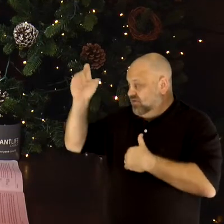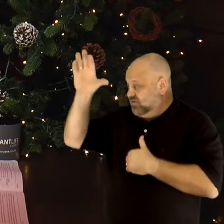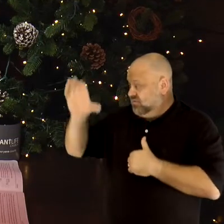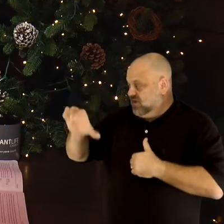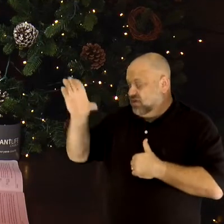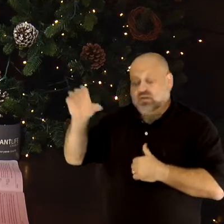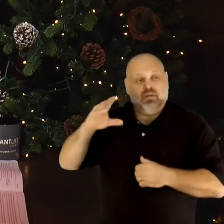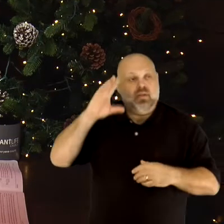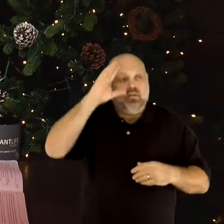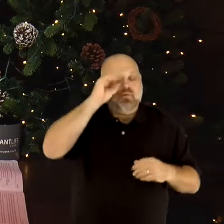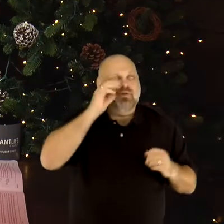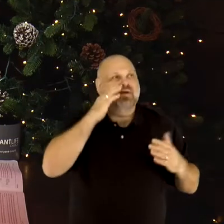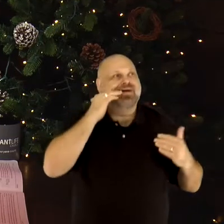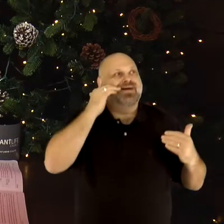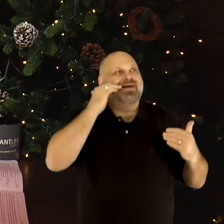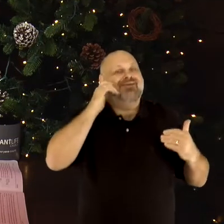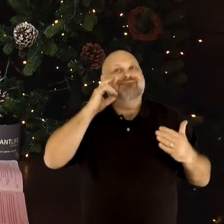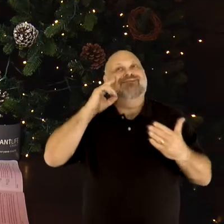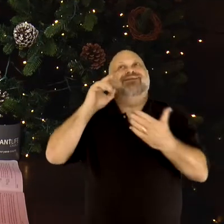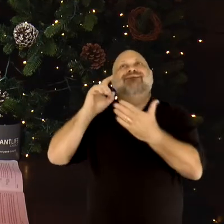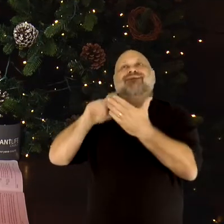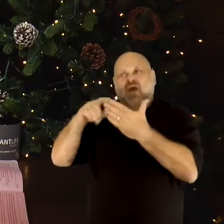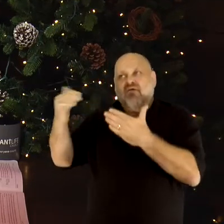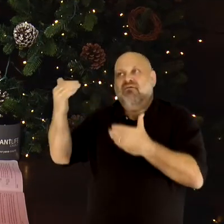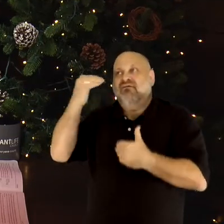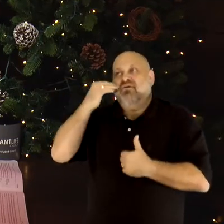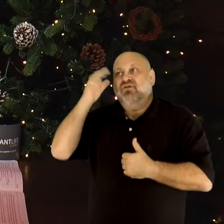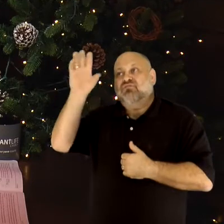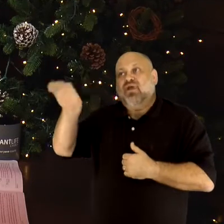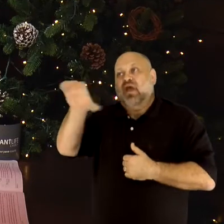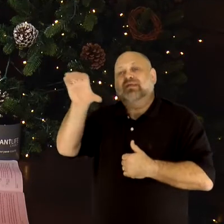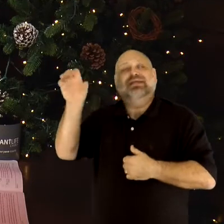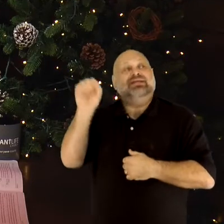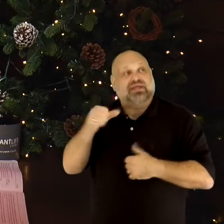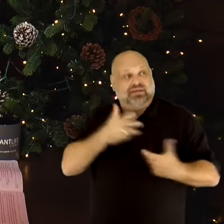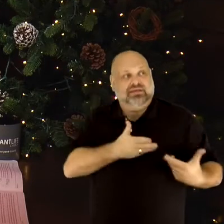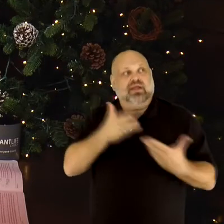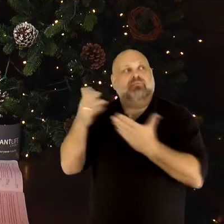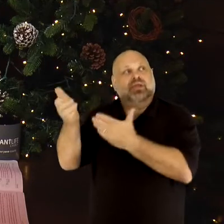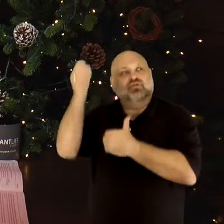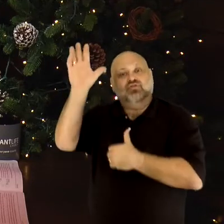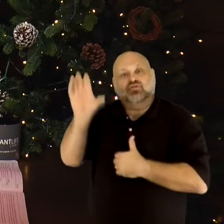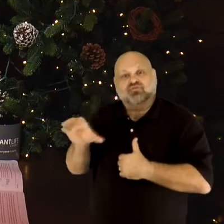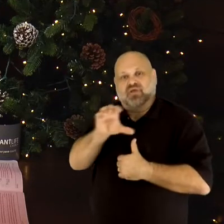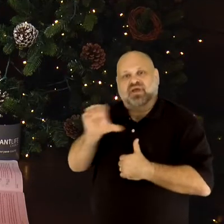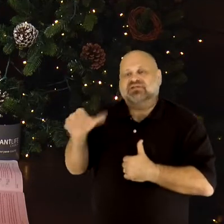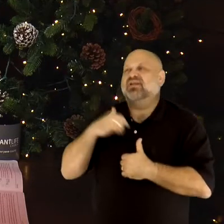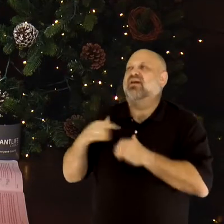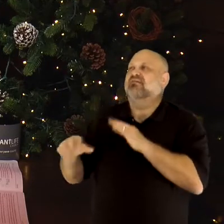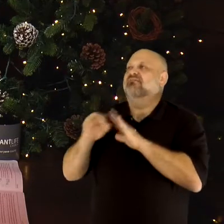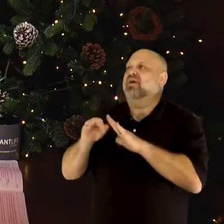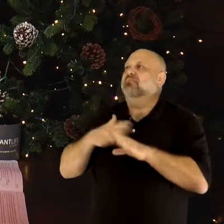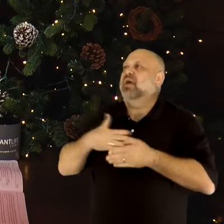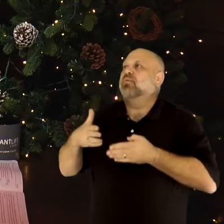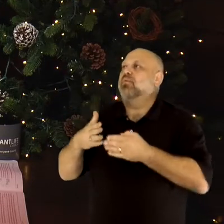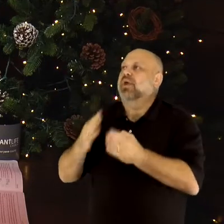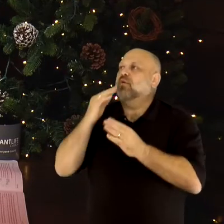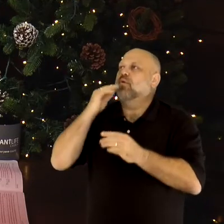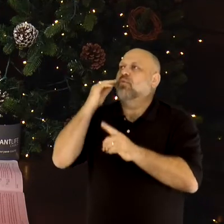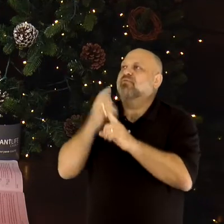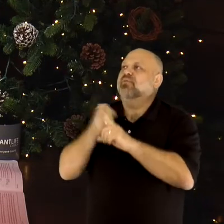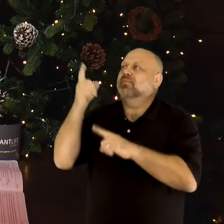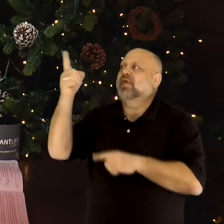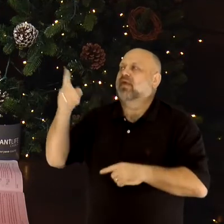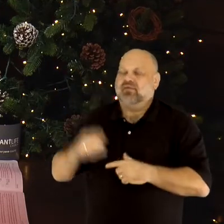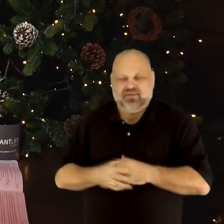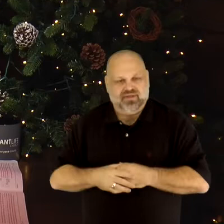the little boy's face lit up, recognizing the cross. He said, "Yes, take me to the cross and I can find my way home from